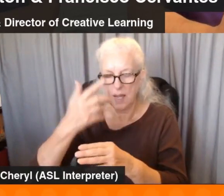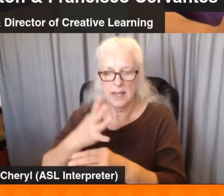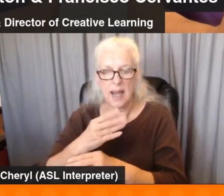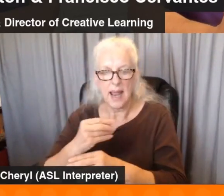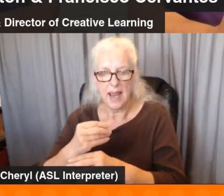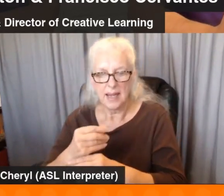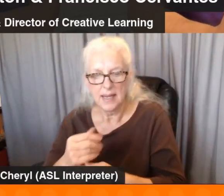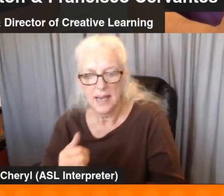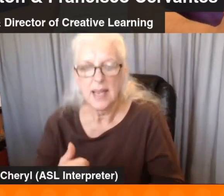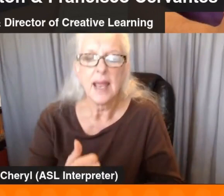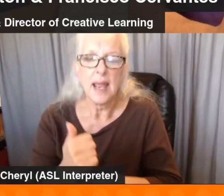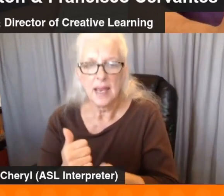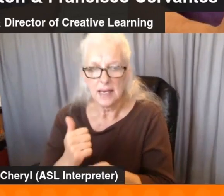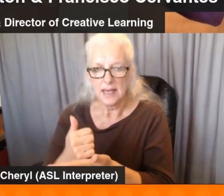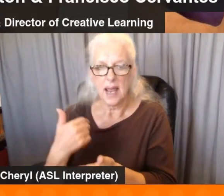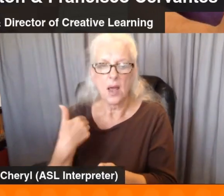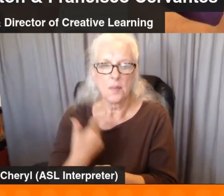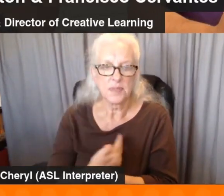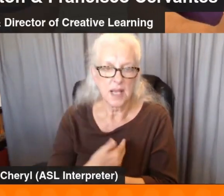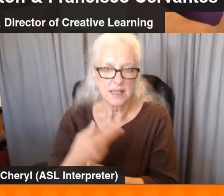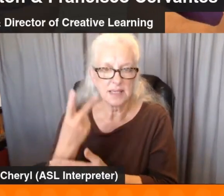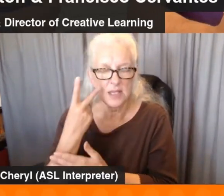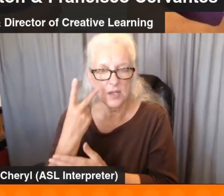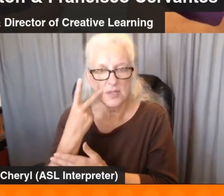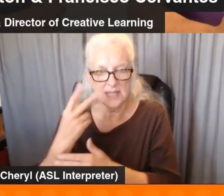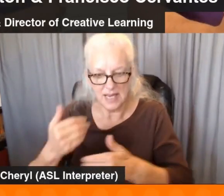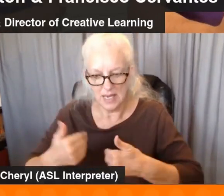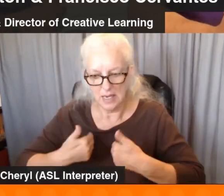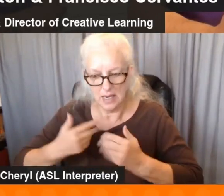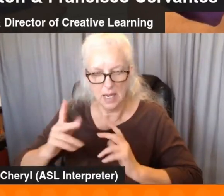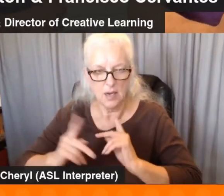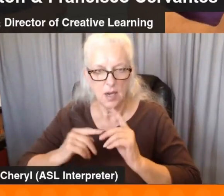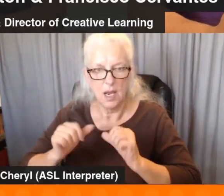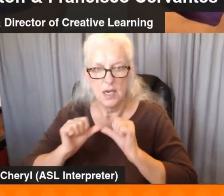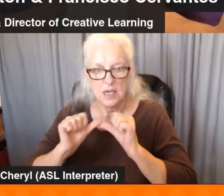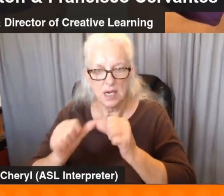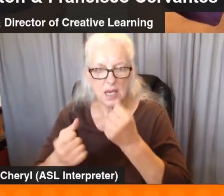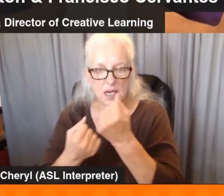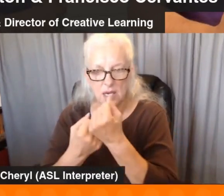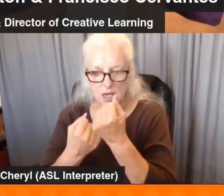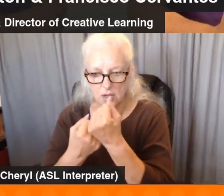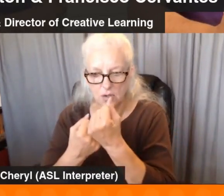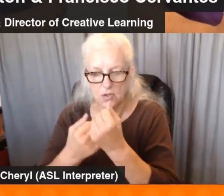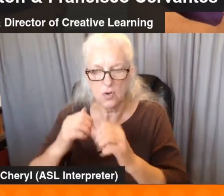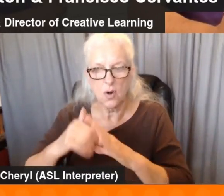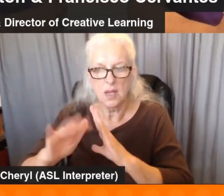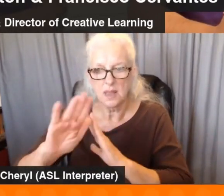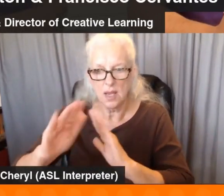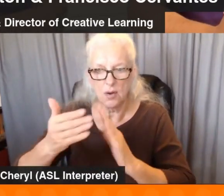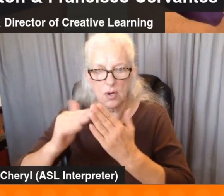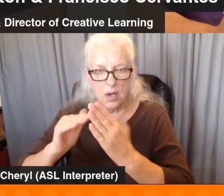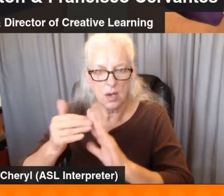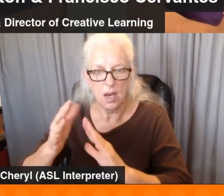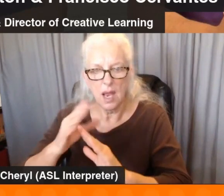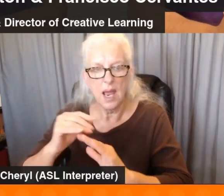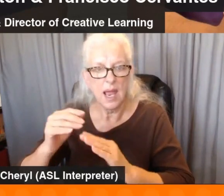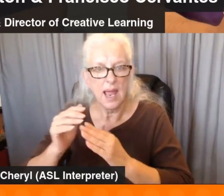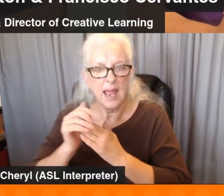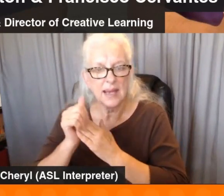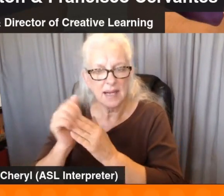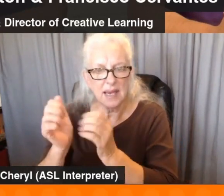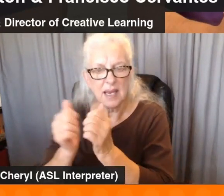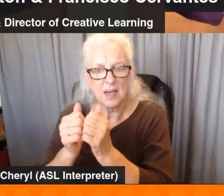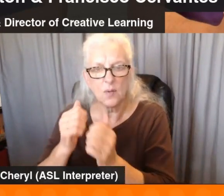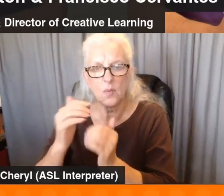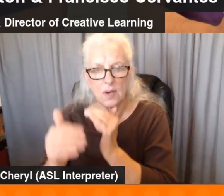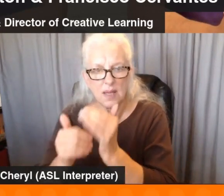we see our youth continuing to pour into their communities, be empathetic, and lead with kindness.